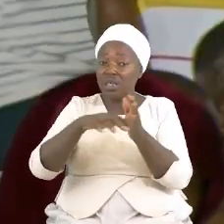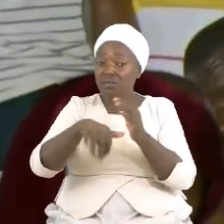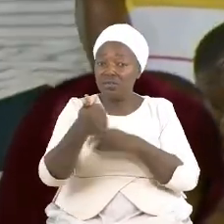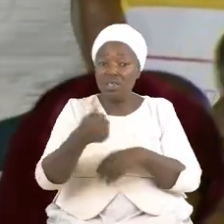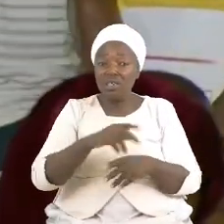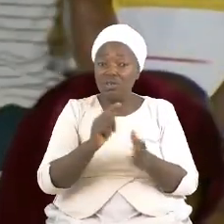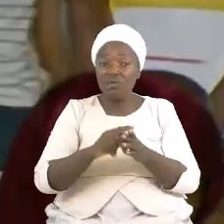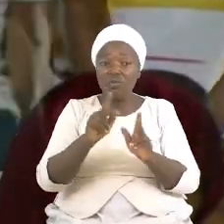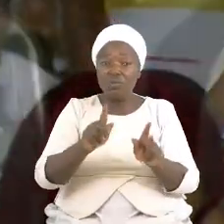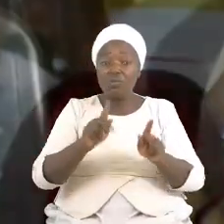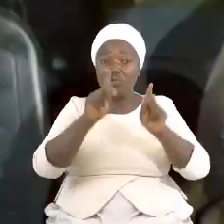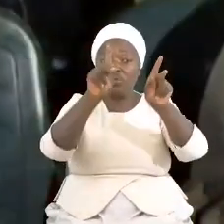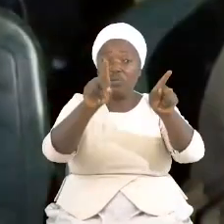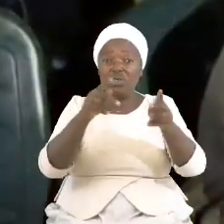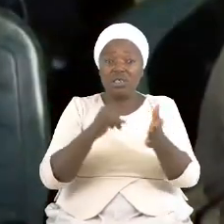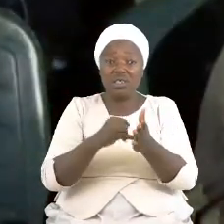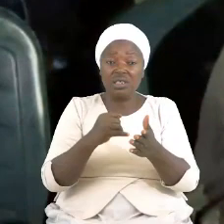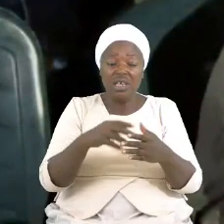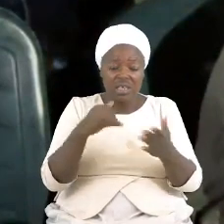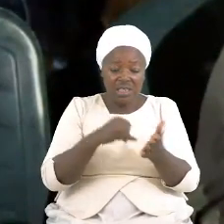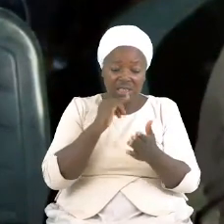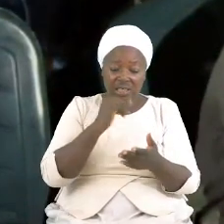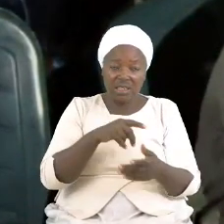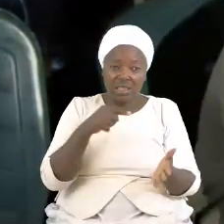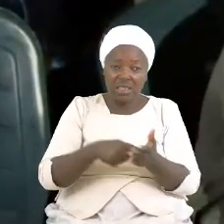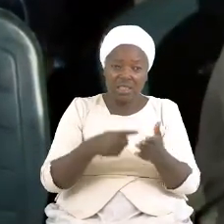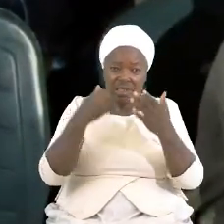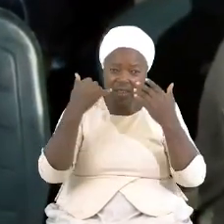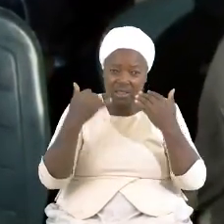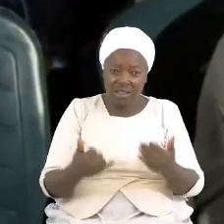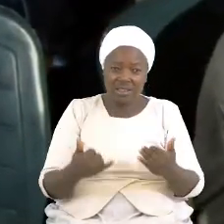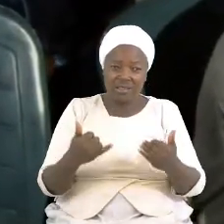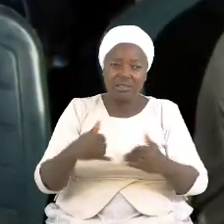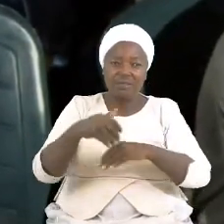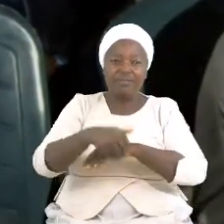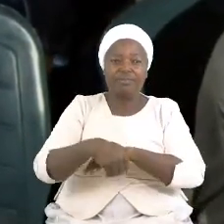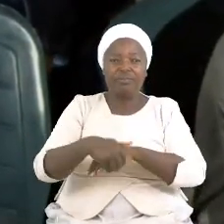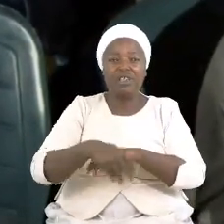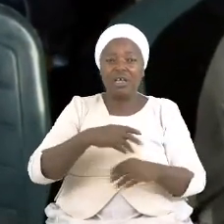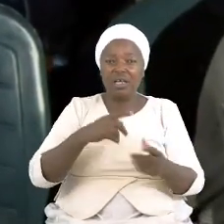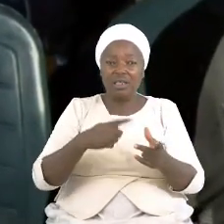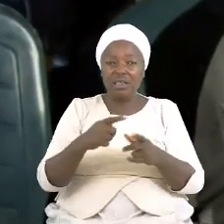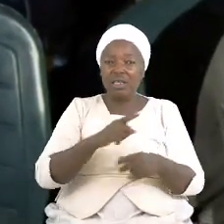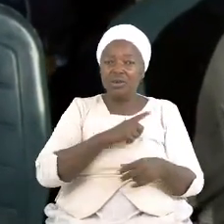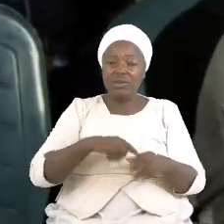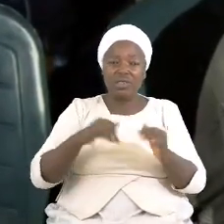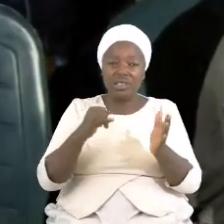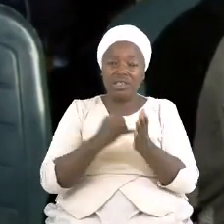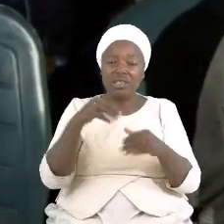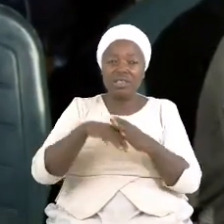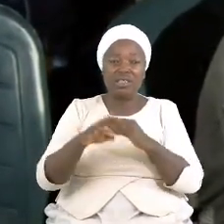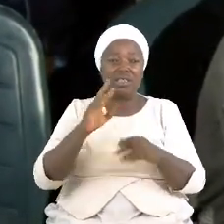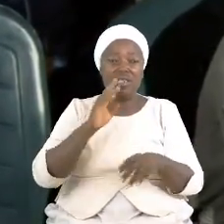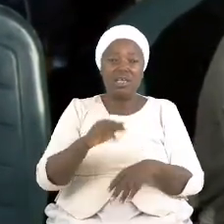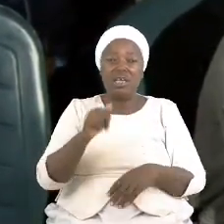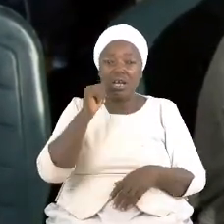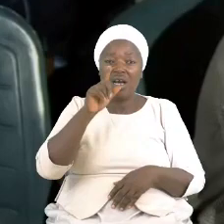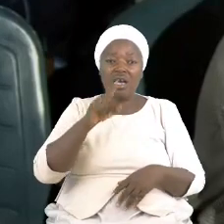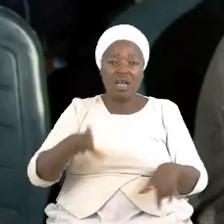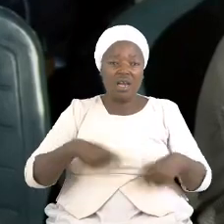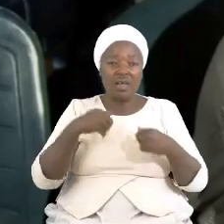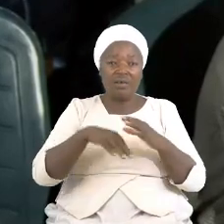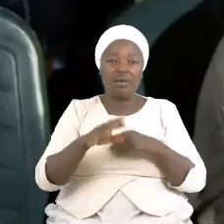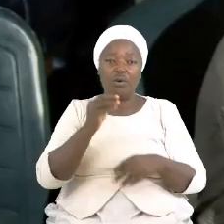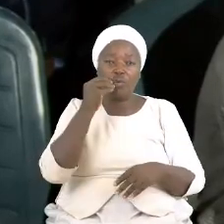faith. She stayed there and she said, truth, Lord. And the Lord did the work in her heart, in her home, in